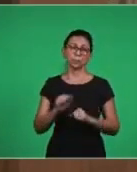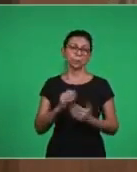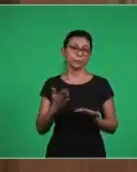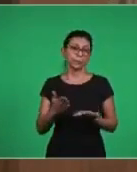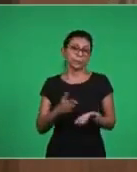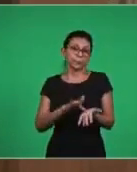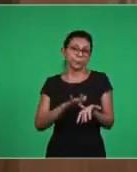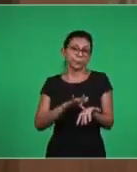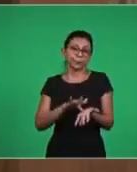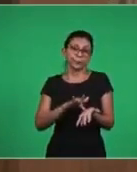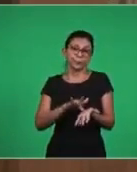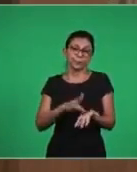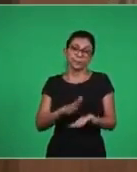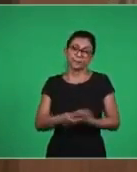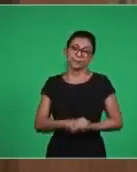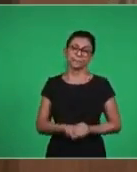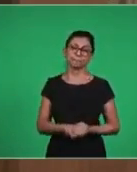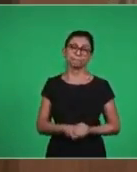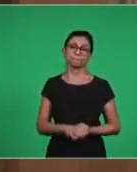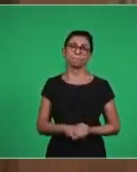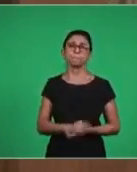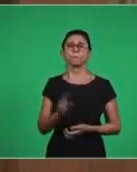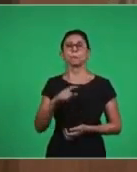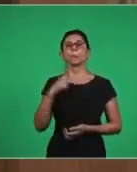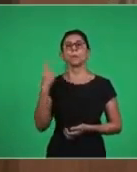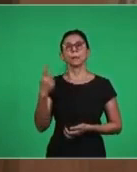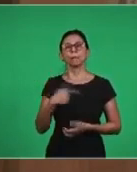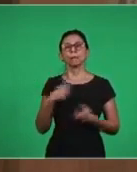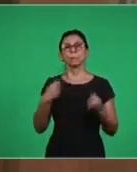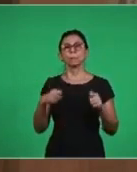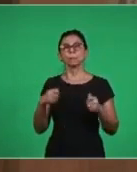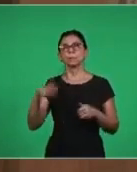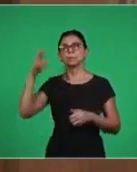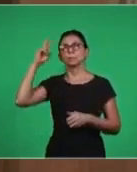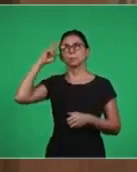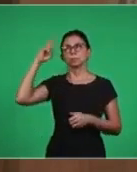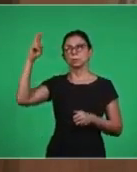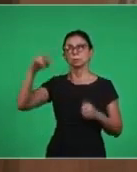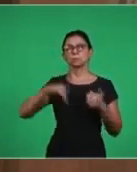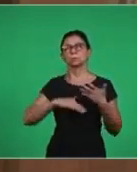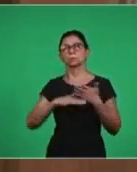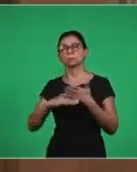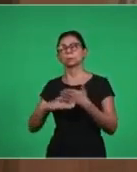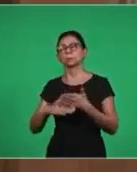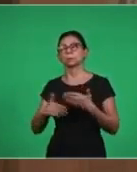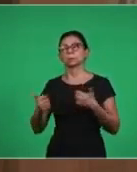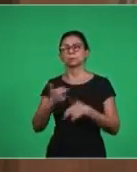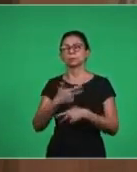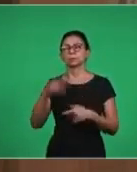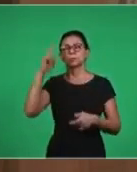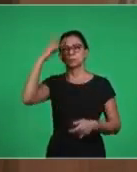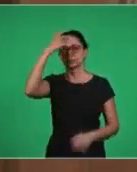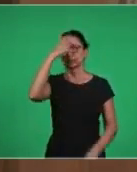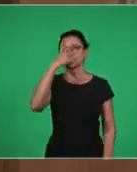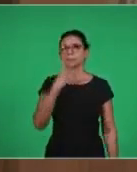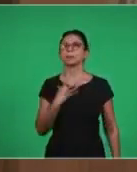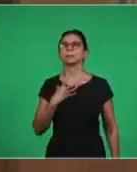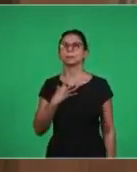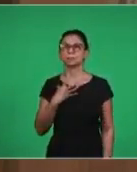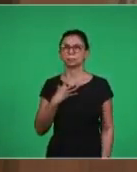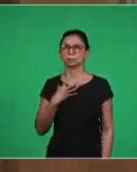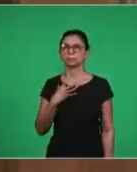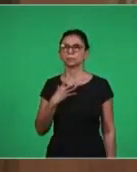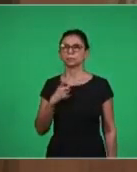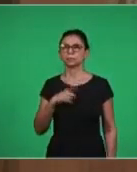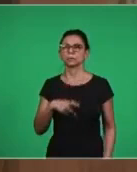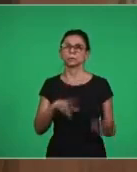We cannot speak about what we are not and what we are not going to do. We need to do things according to the Lord, and